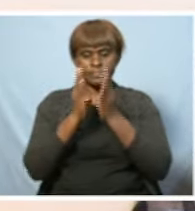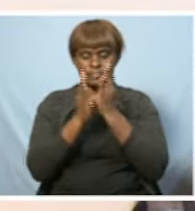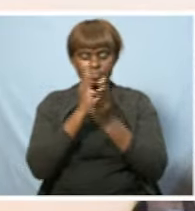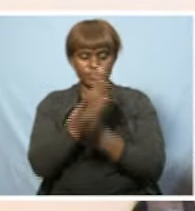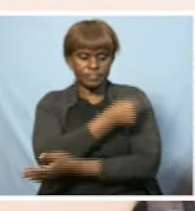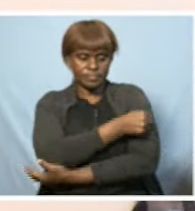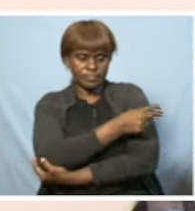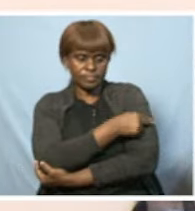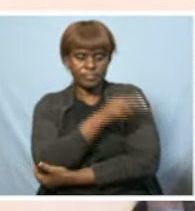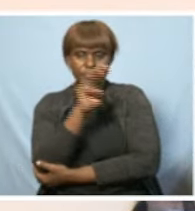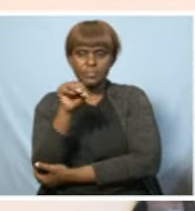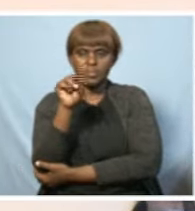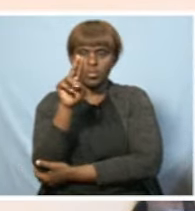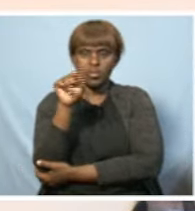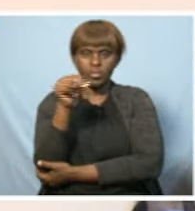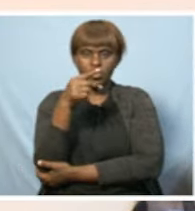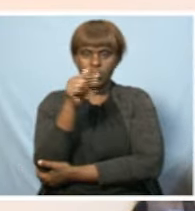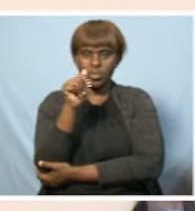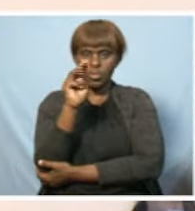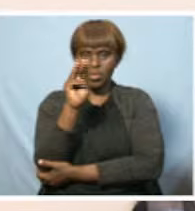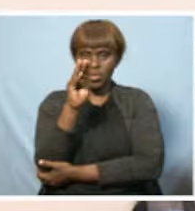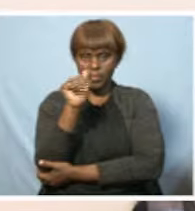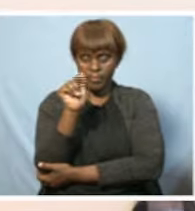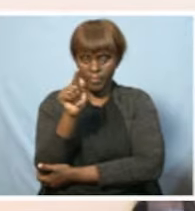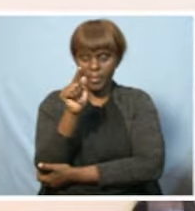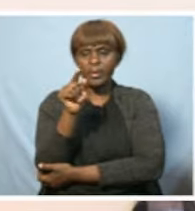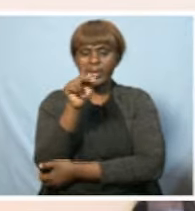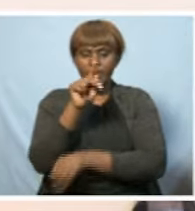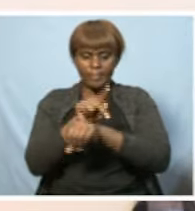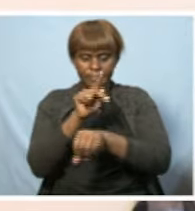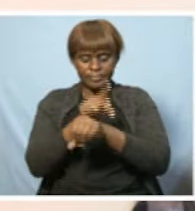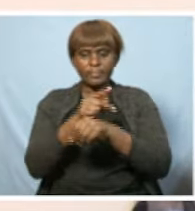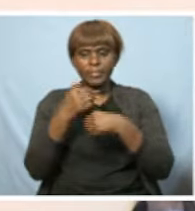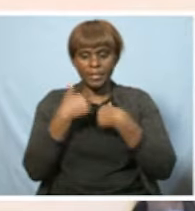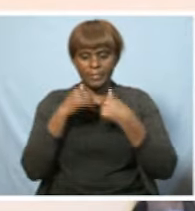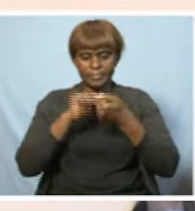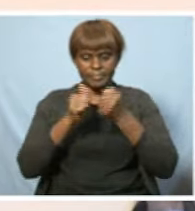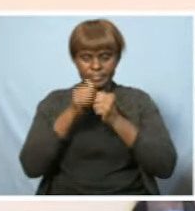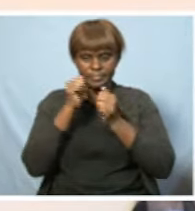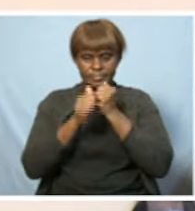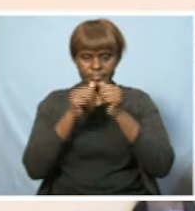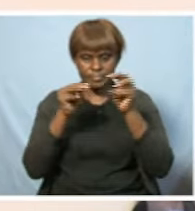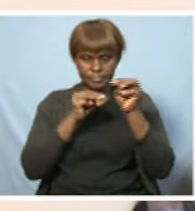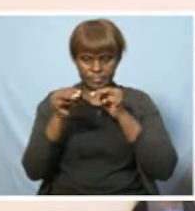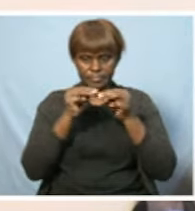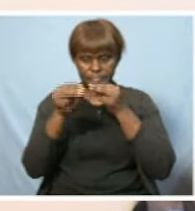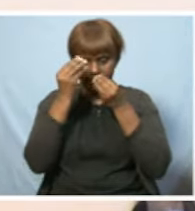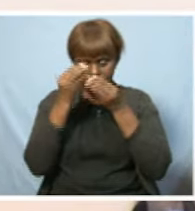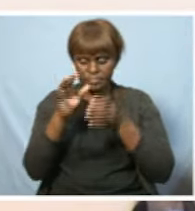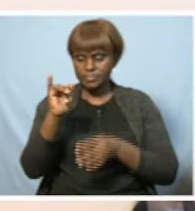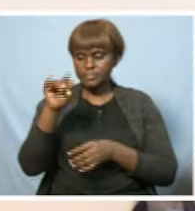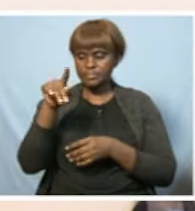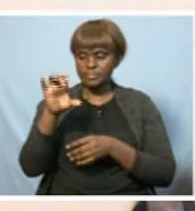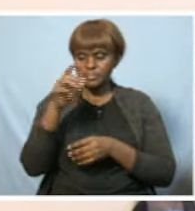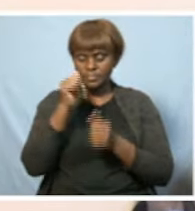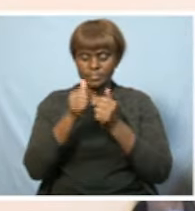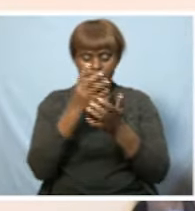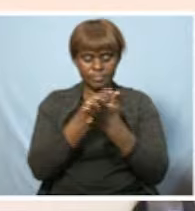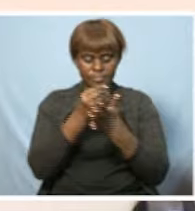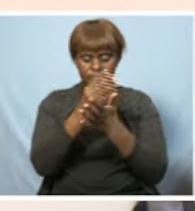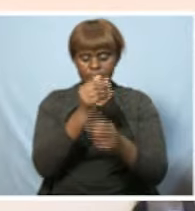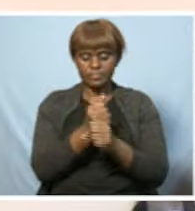at Mungomba with toilets. The contract was affected by the inability of management to honor the IPCs due to non-receipt of funding from the